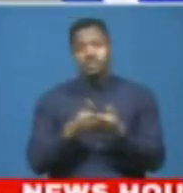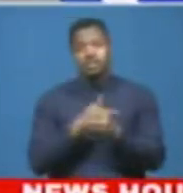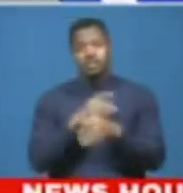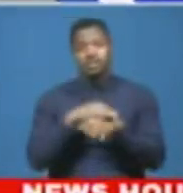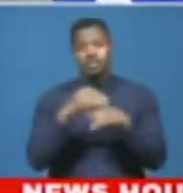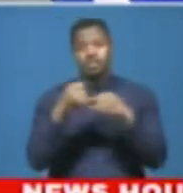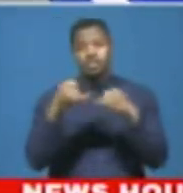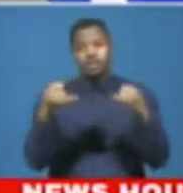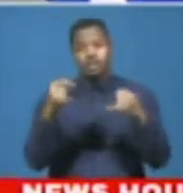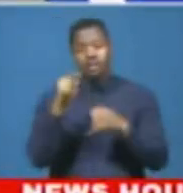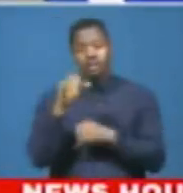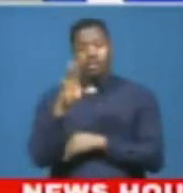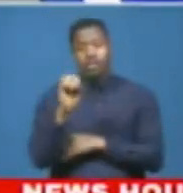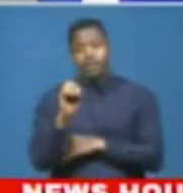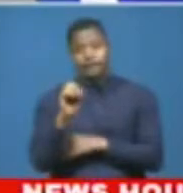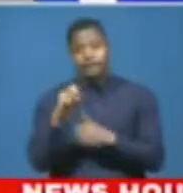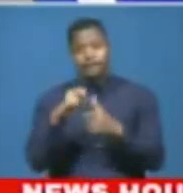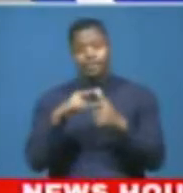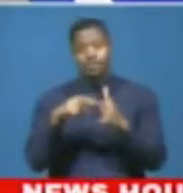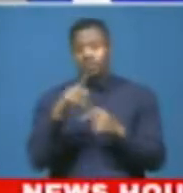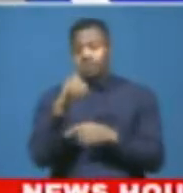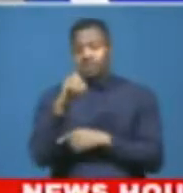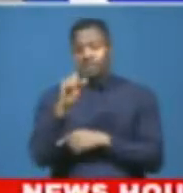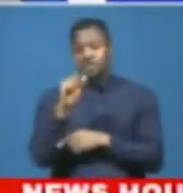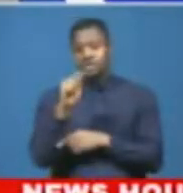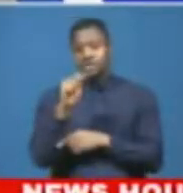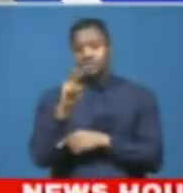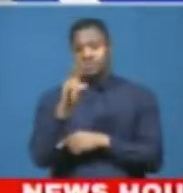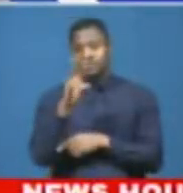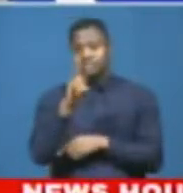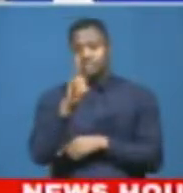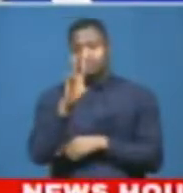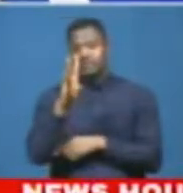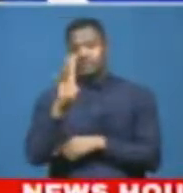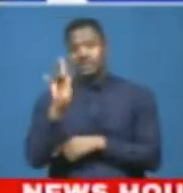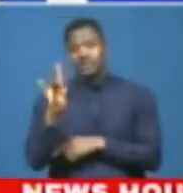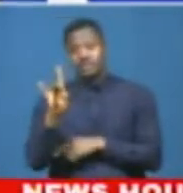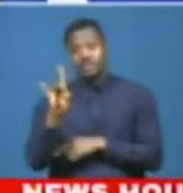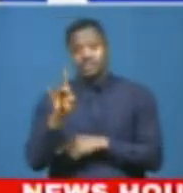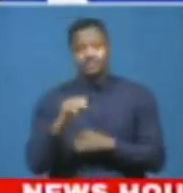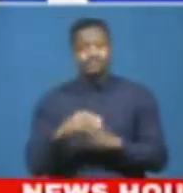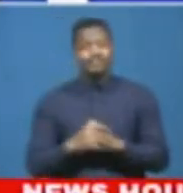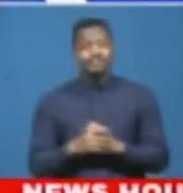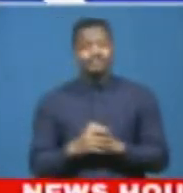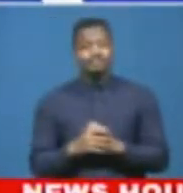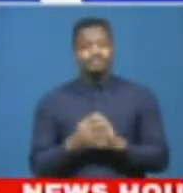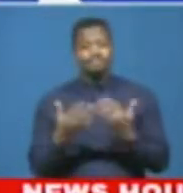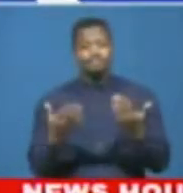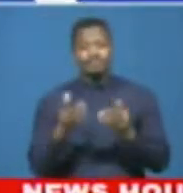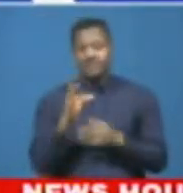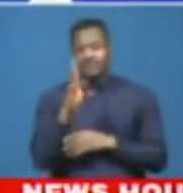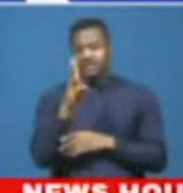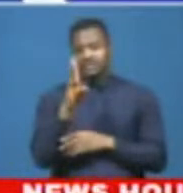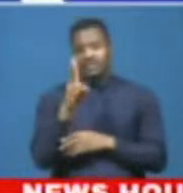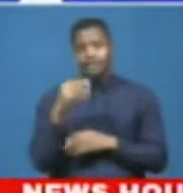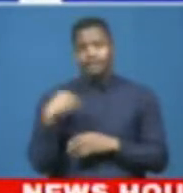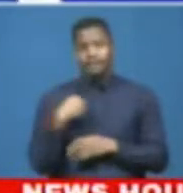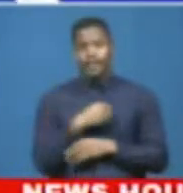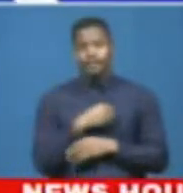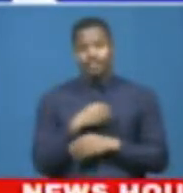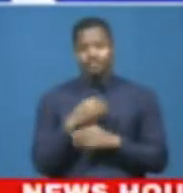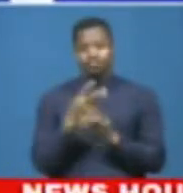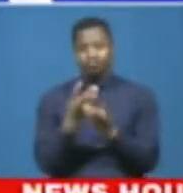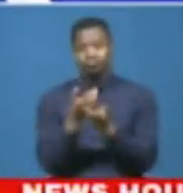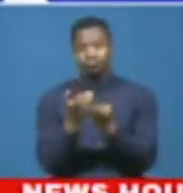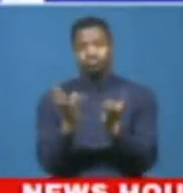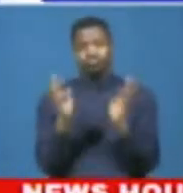www.gbcghanaonline.com or on our DSTV channel 278. A 7-member panel of the Supreme Court,